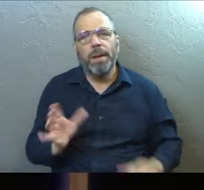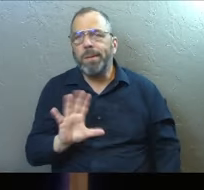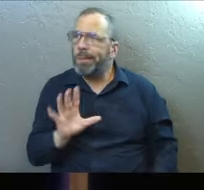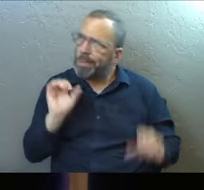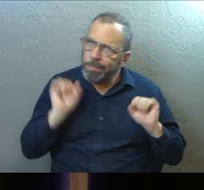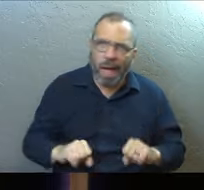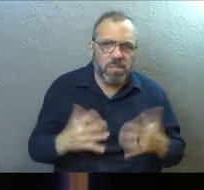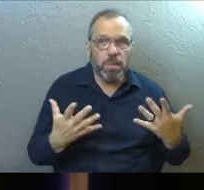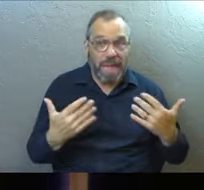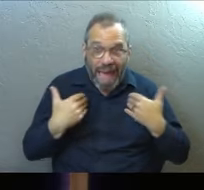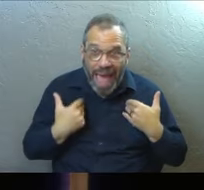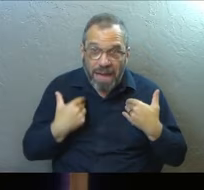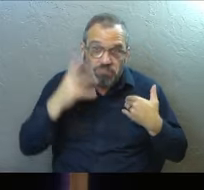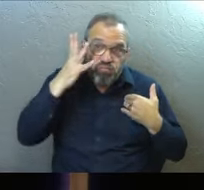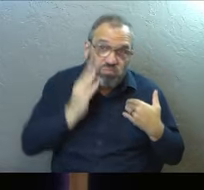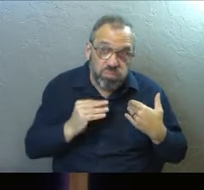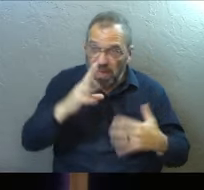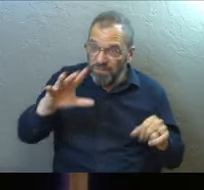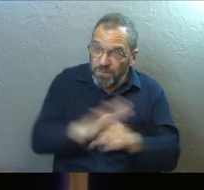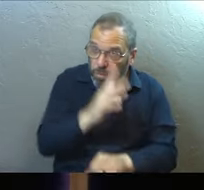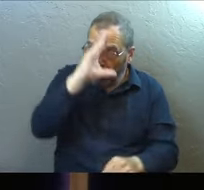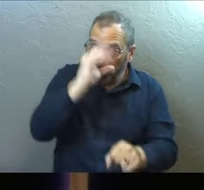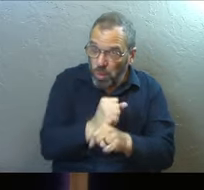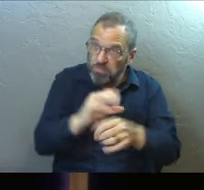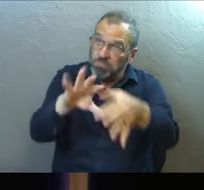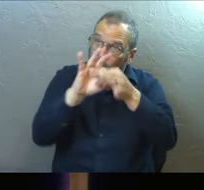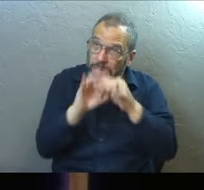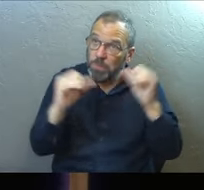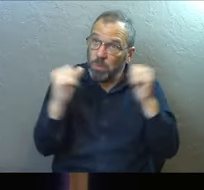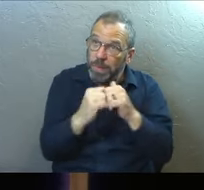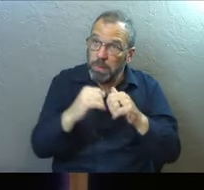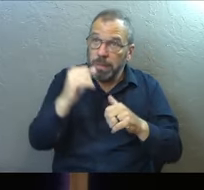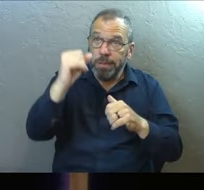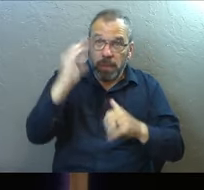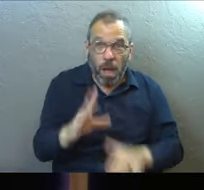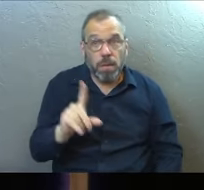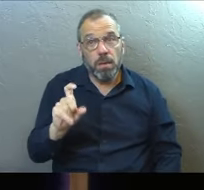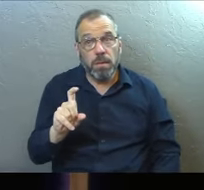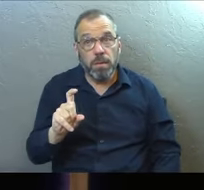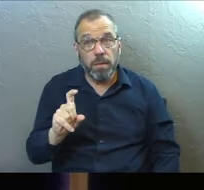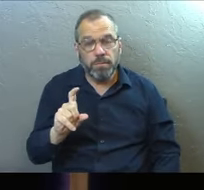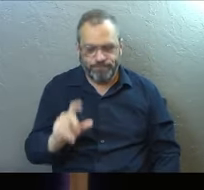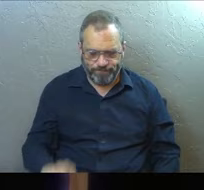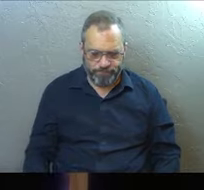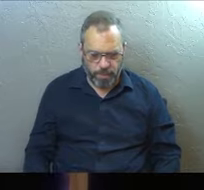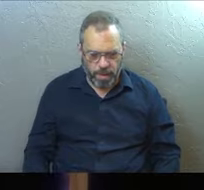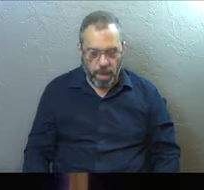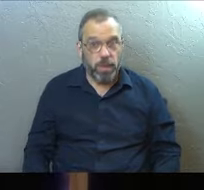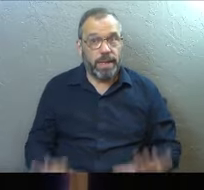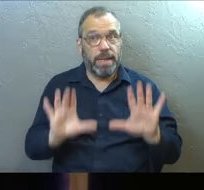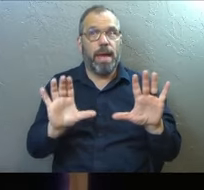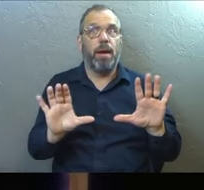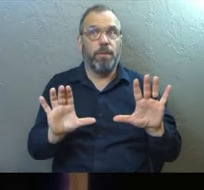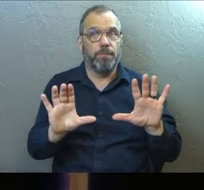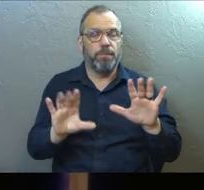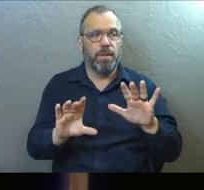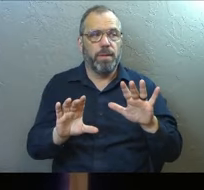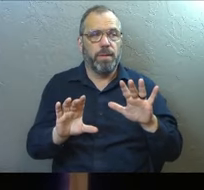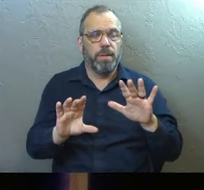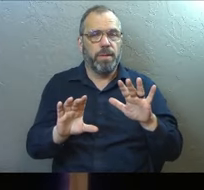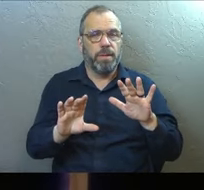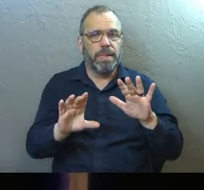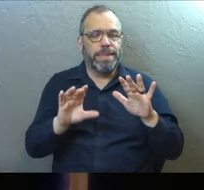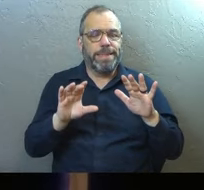it possible to have that full trust and relationship with God? Because I want to recognize here at the start that